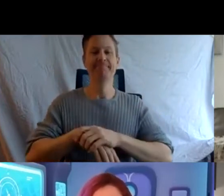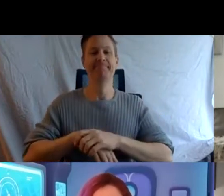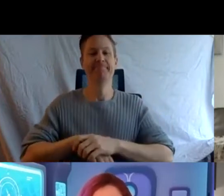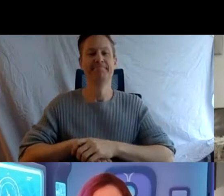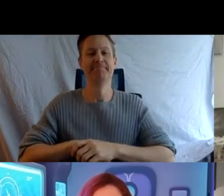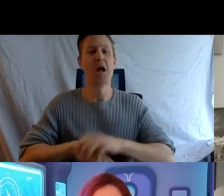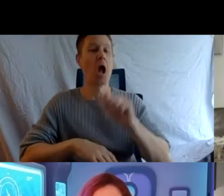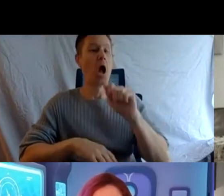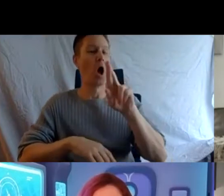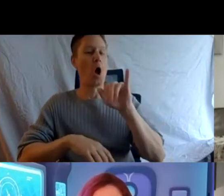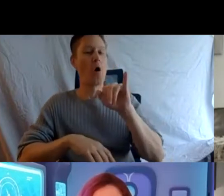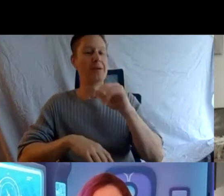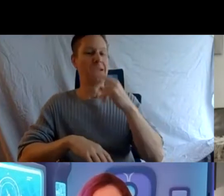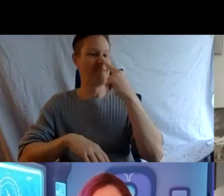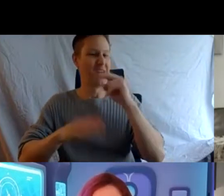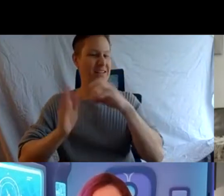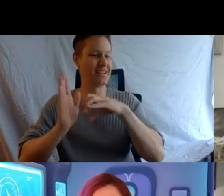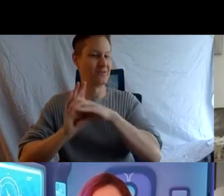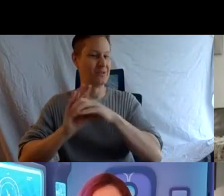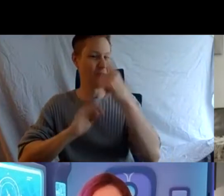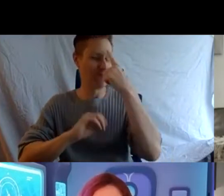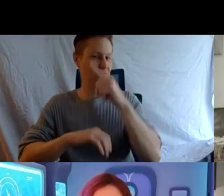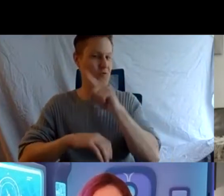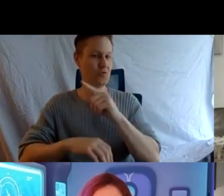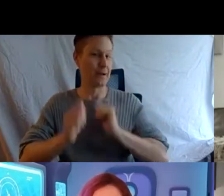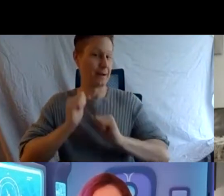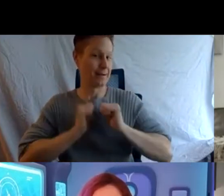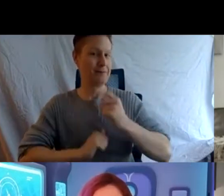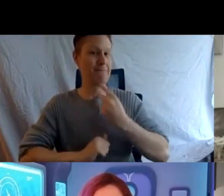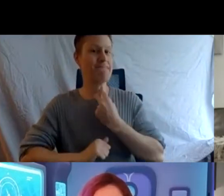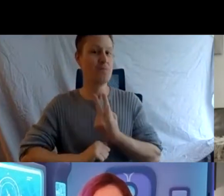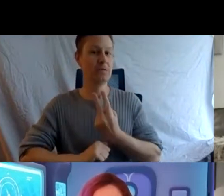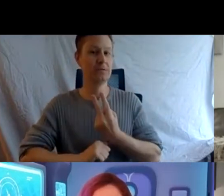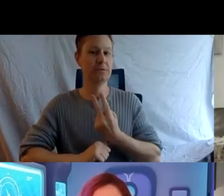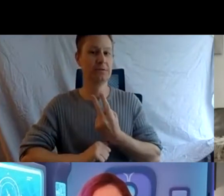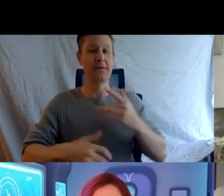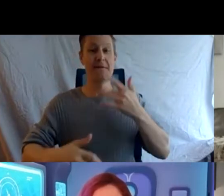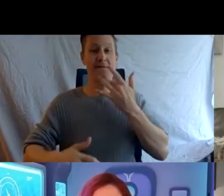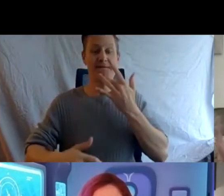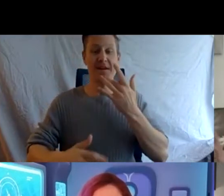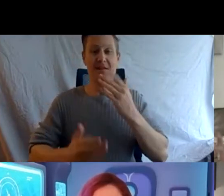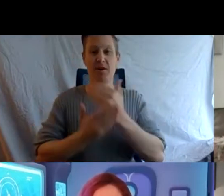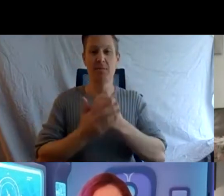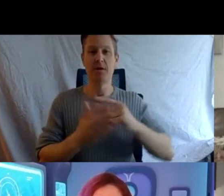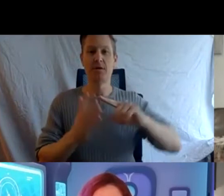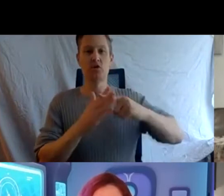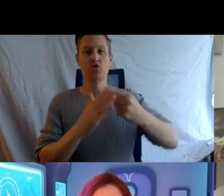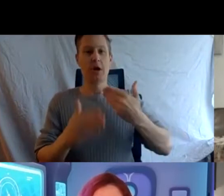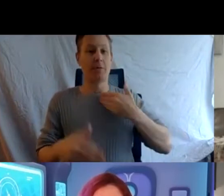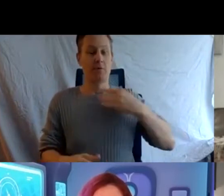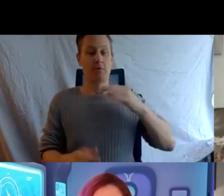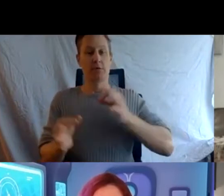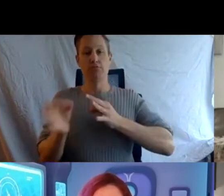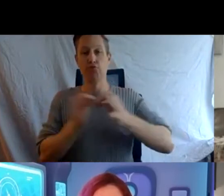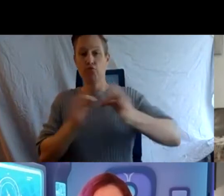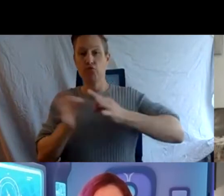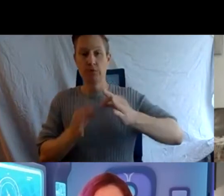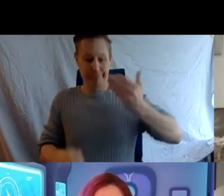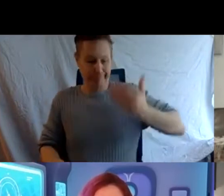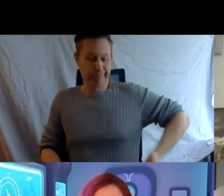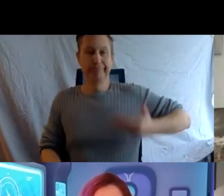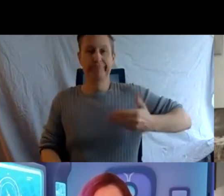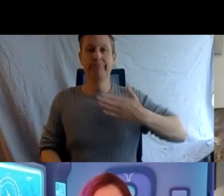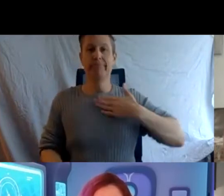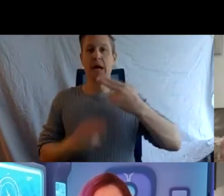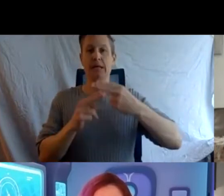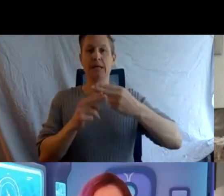a fun character to voice, and what was your favorite part about it? I'll start off with my description really quick. My